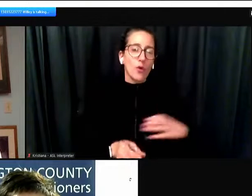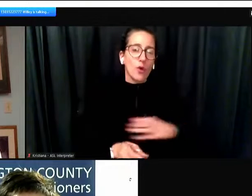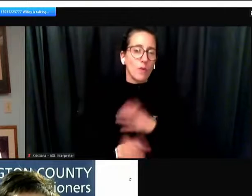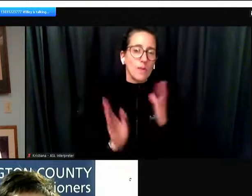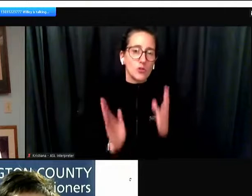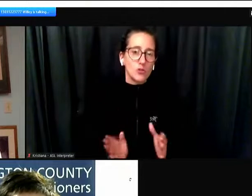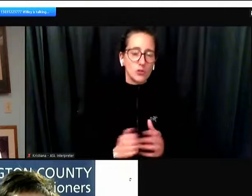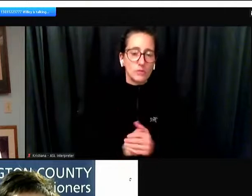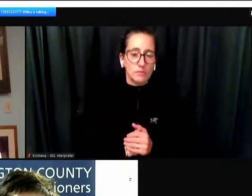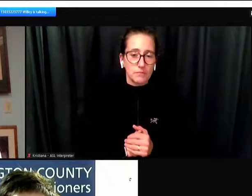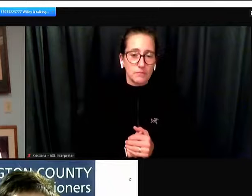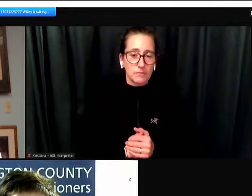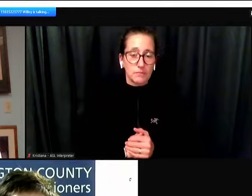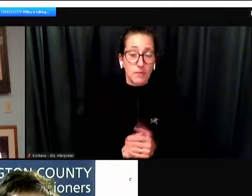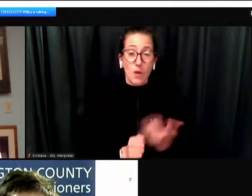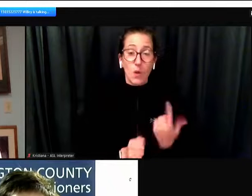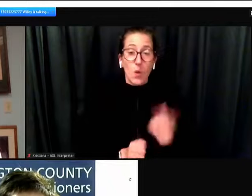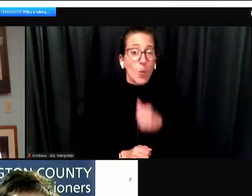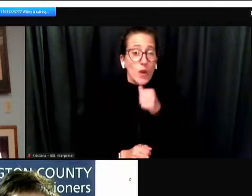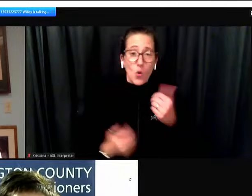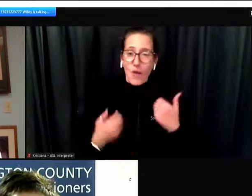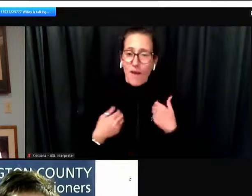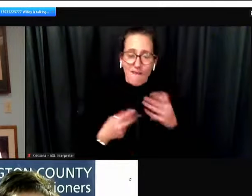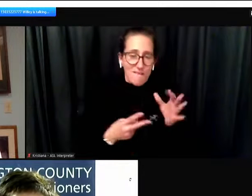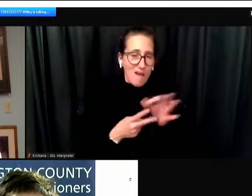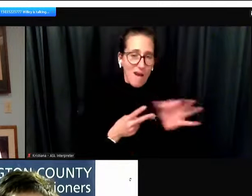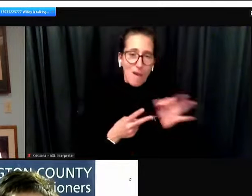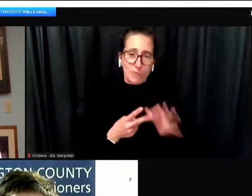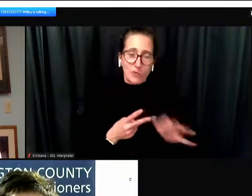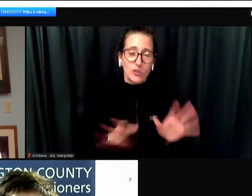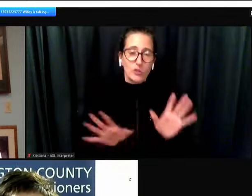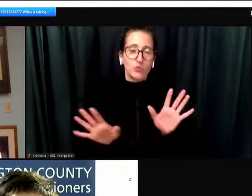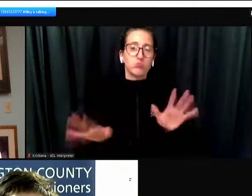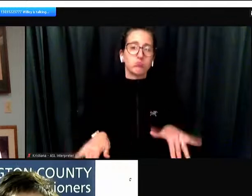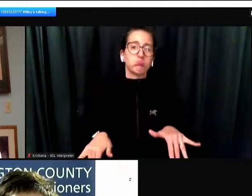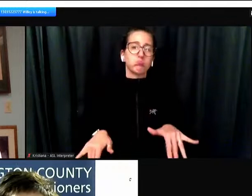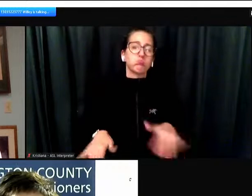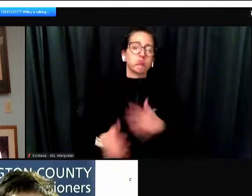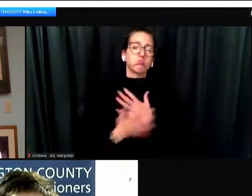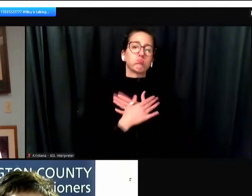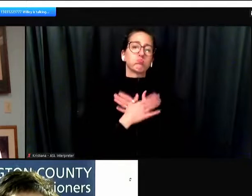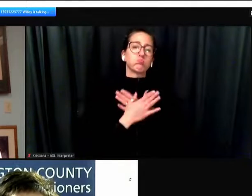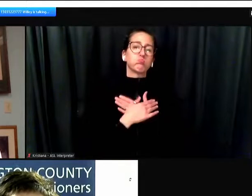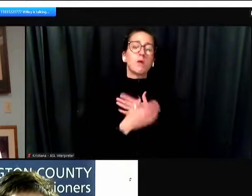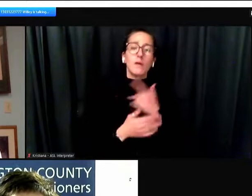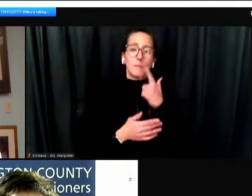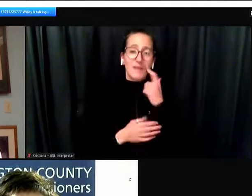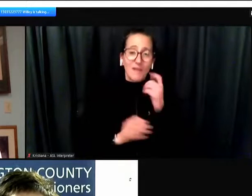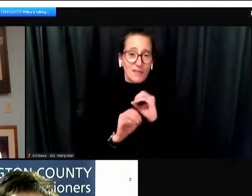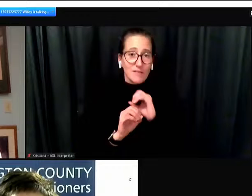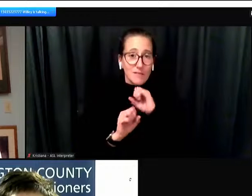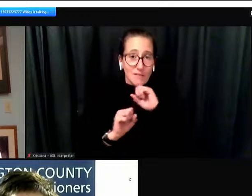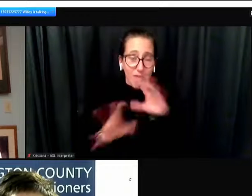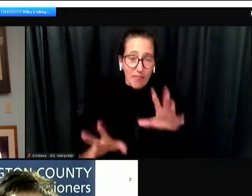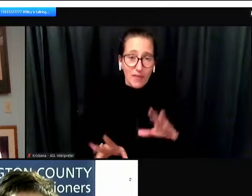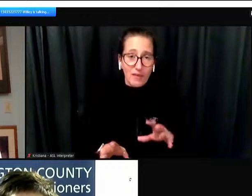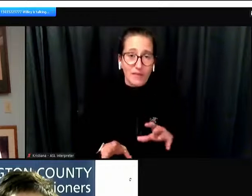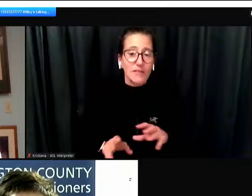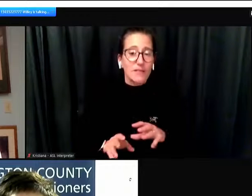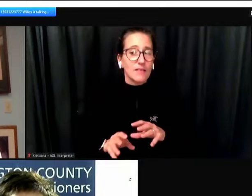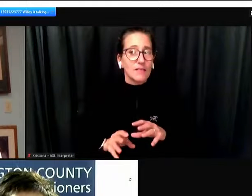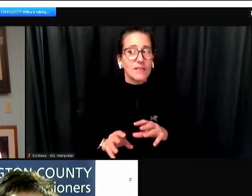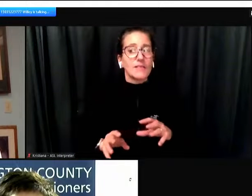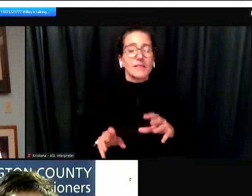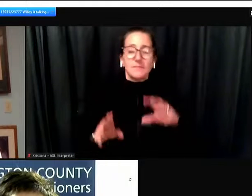of resting on our laurels because there isn't anything to rest on, quite frankly. We have got a lot of work to do, and we know that.